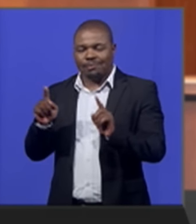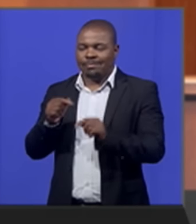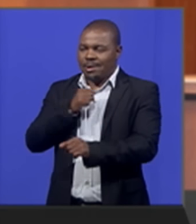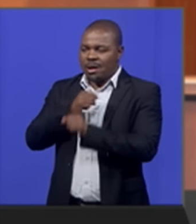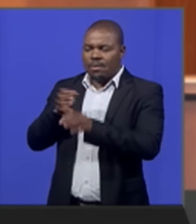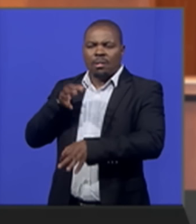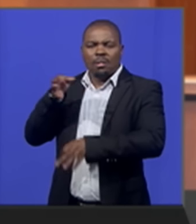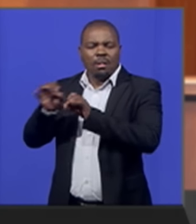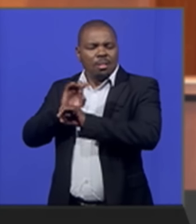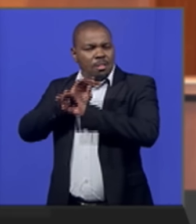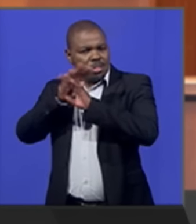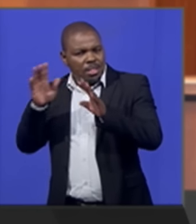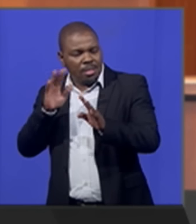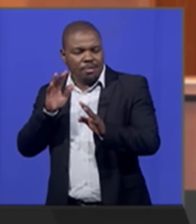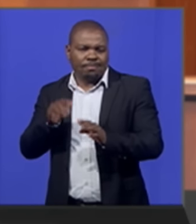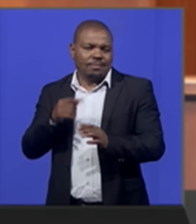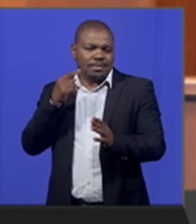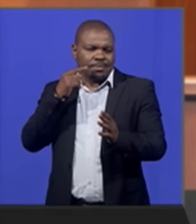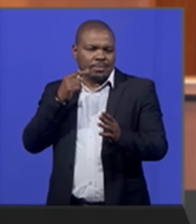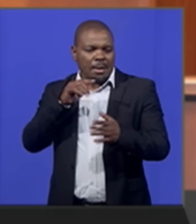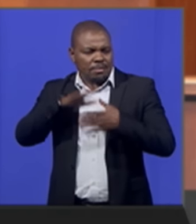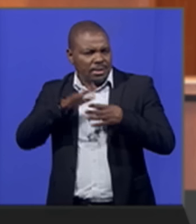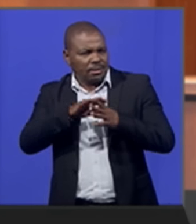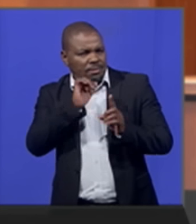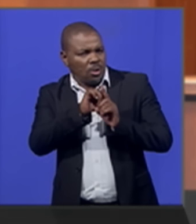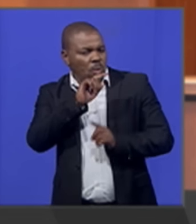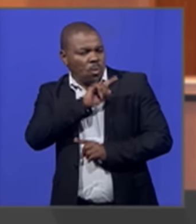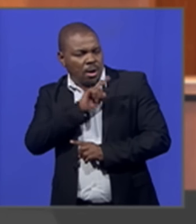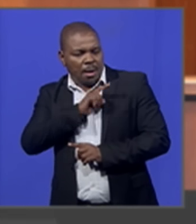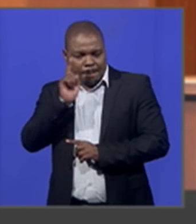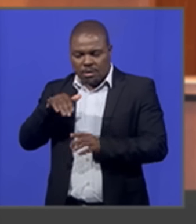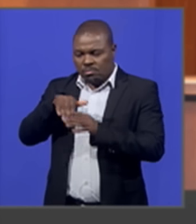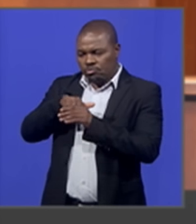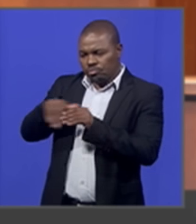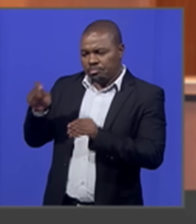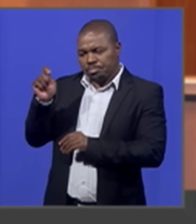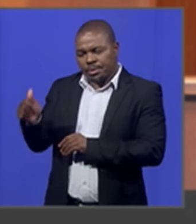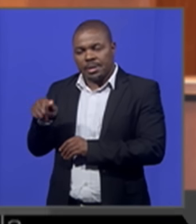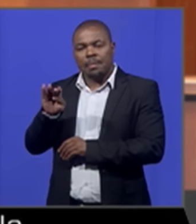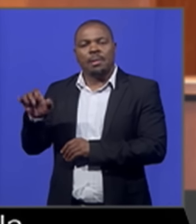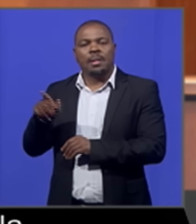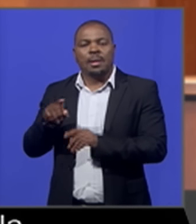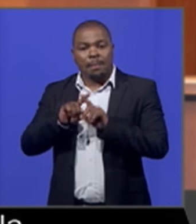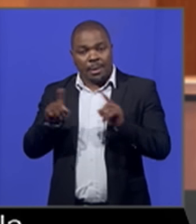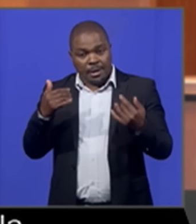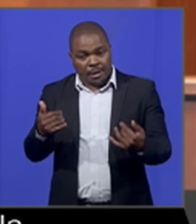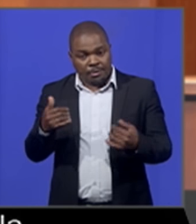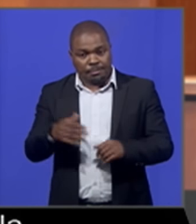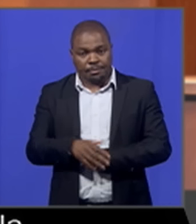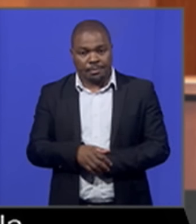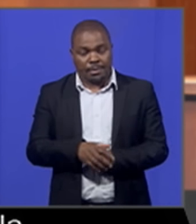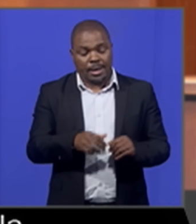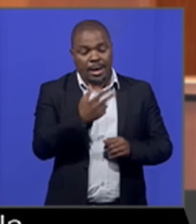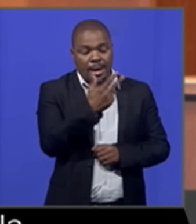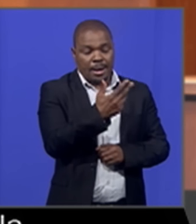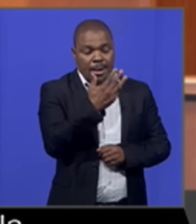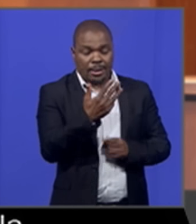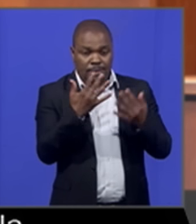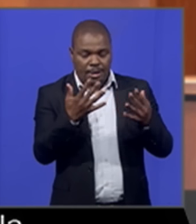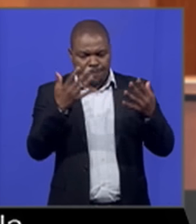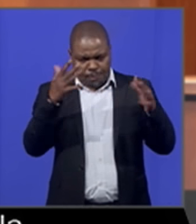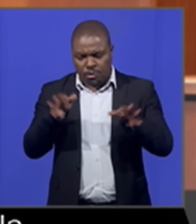exceptional exist, which in the interest of justice permits their release on bail. And cumulatively, applicant number 8, 9, and 10